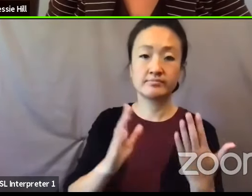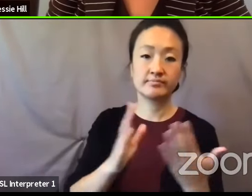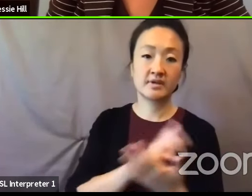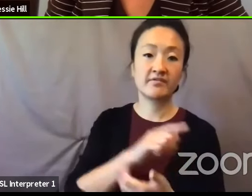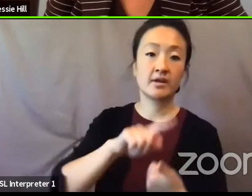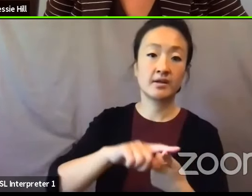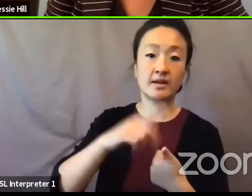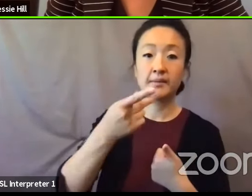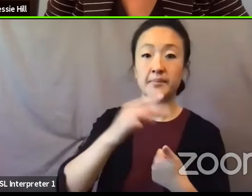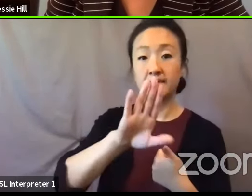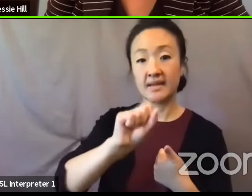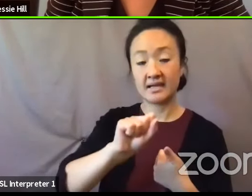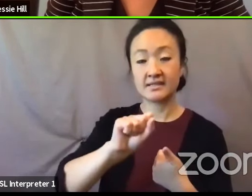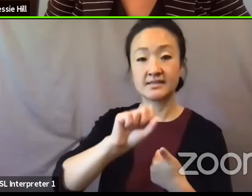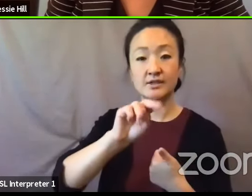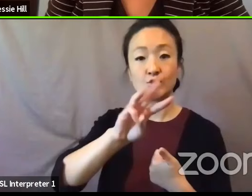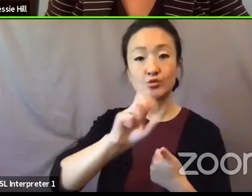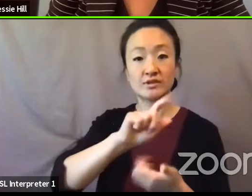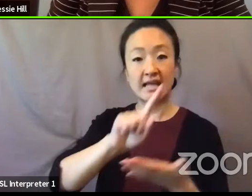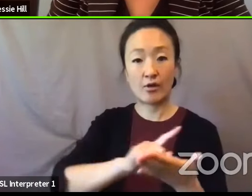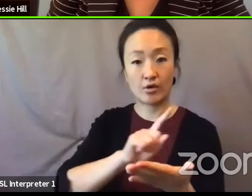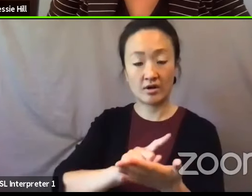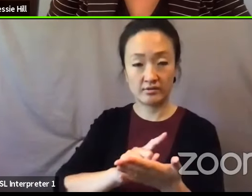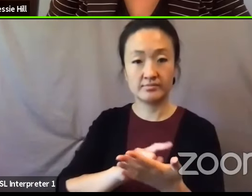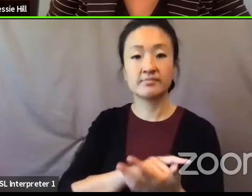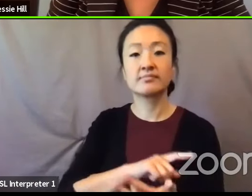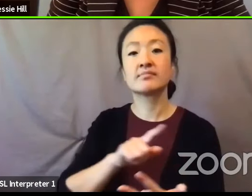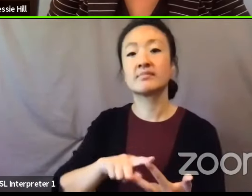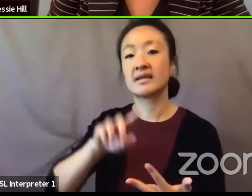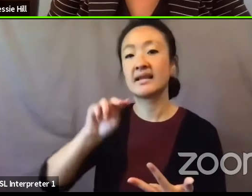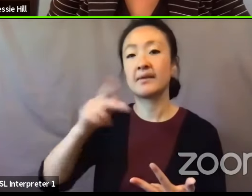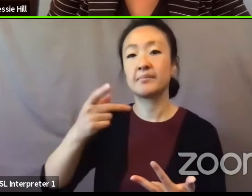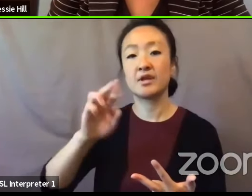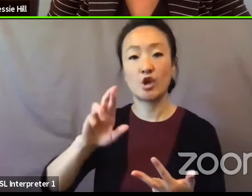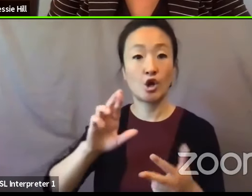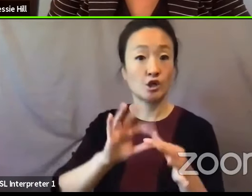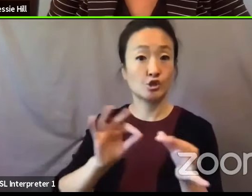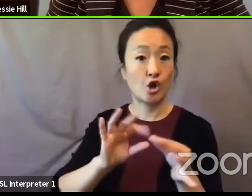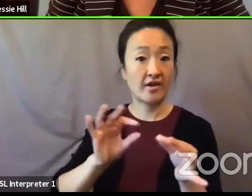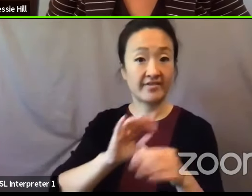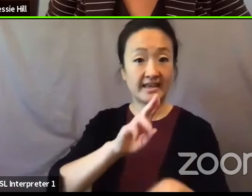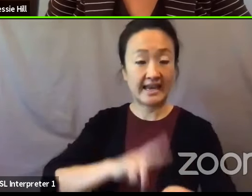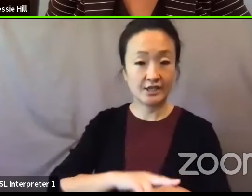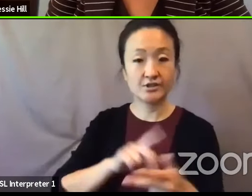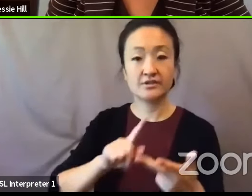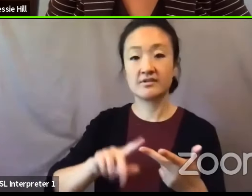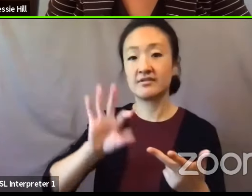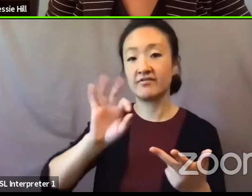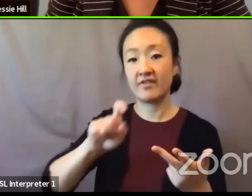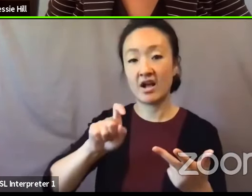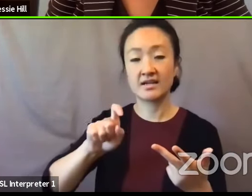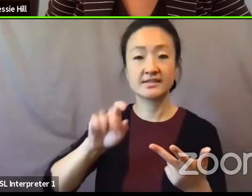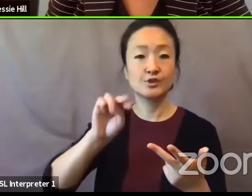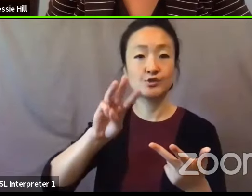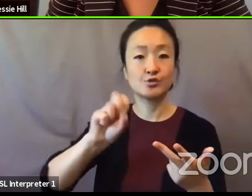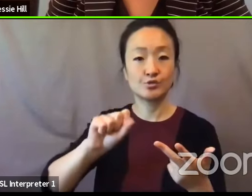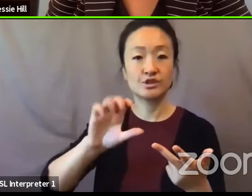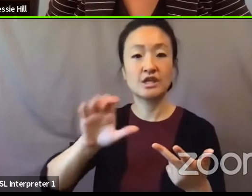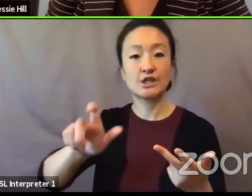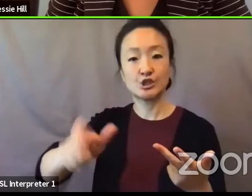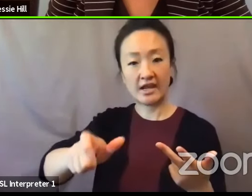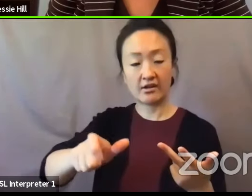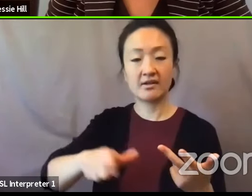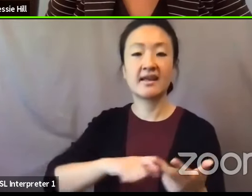PBS NewsHour with Jim Lehrer and NPR's Talk of the Nation to the Fox News Channel and Entertainment Tonight. And in